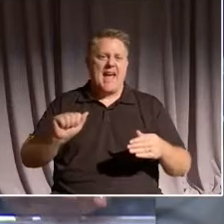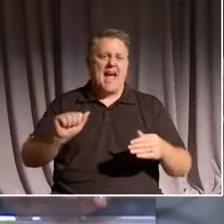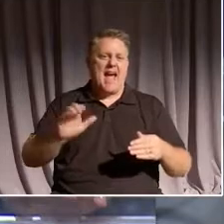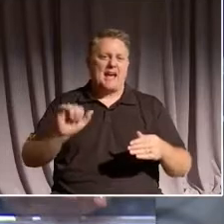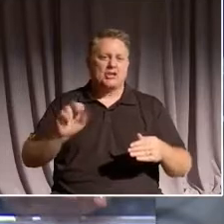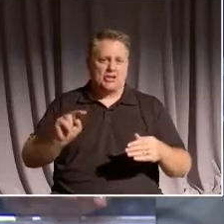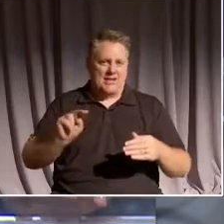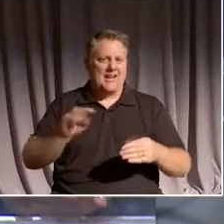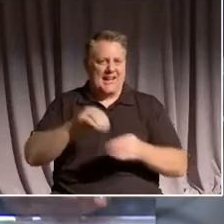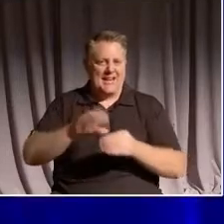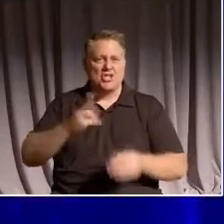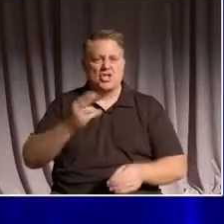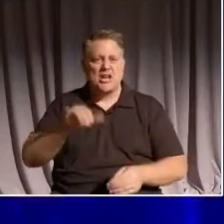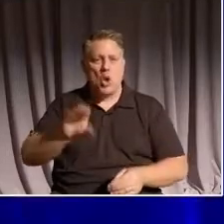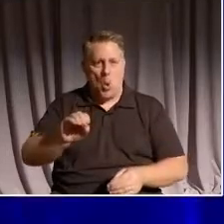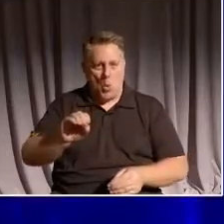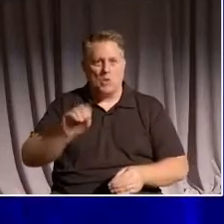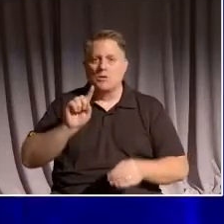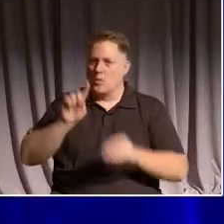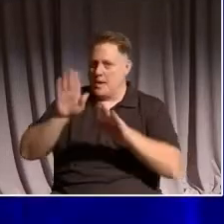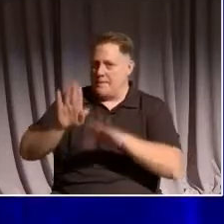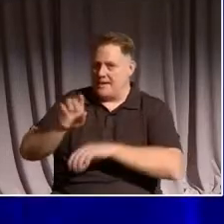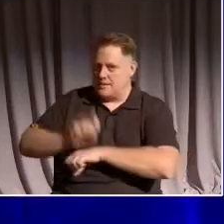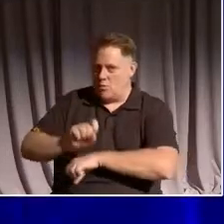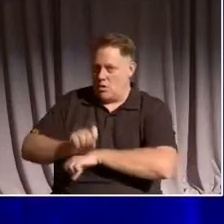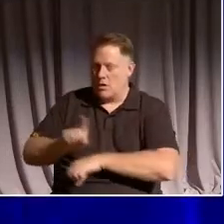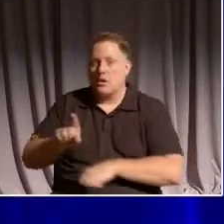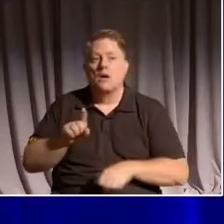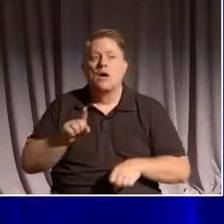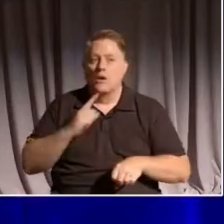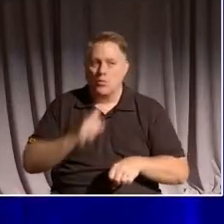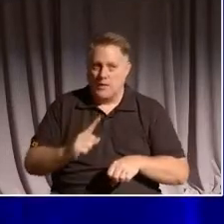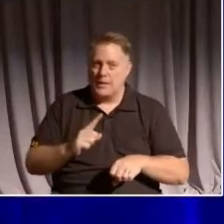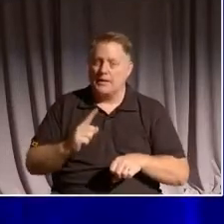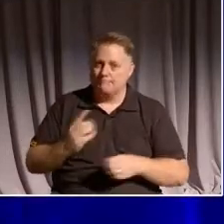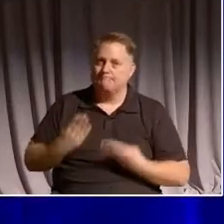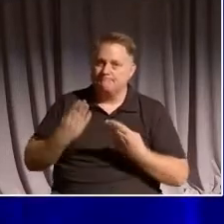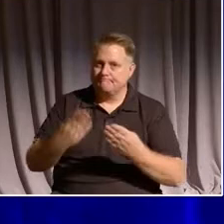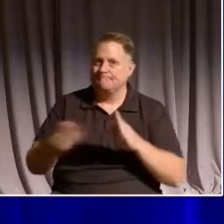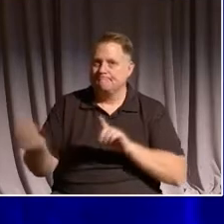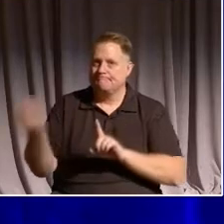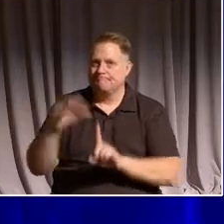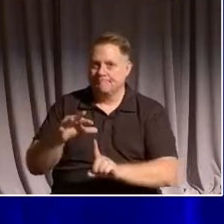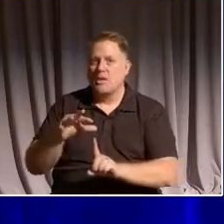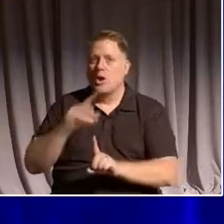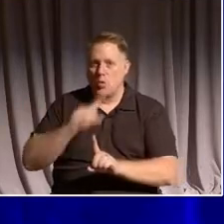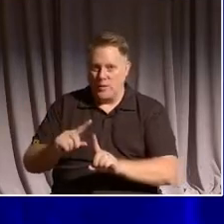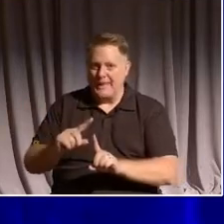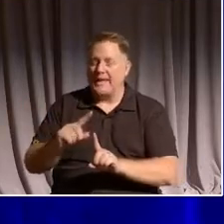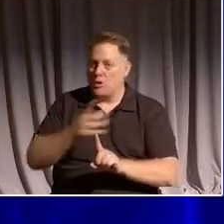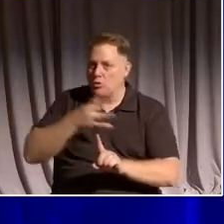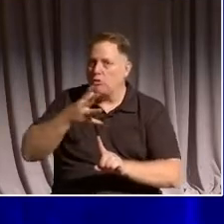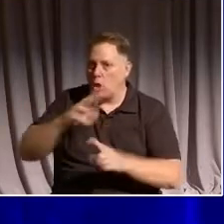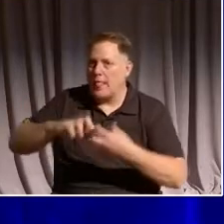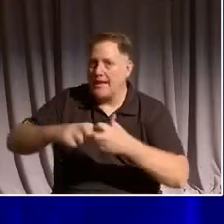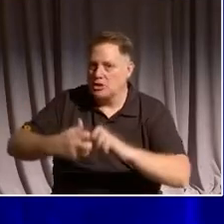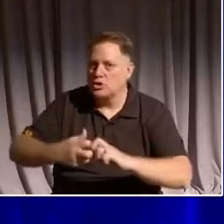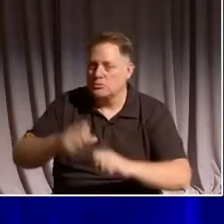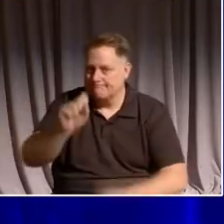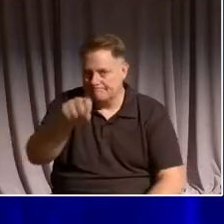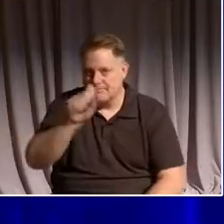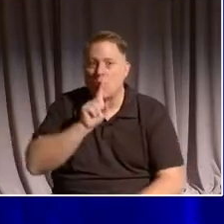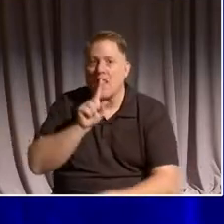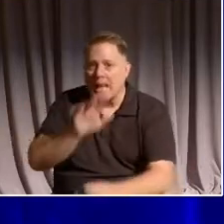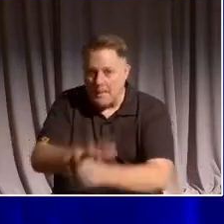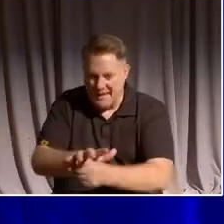you guys are doing amazing work. And I think you raise a really important point about rural issues. And so we will definitely be